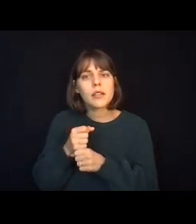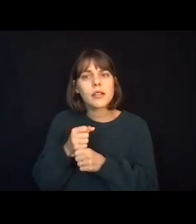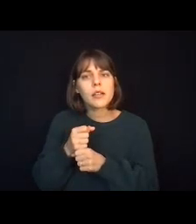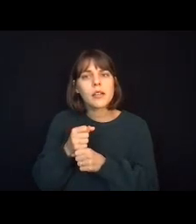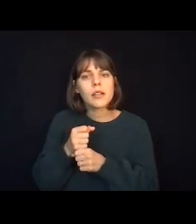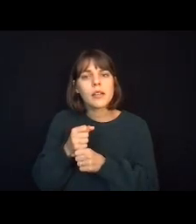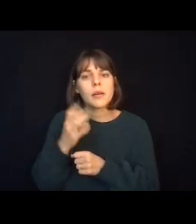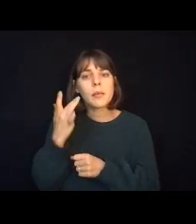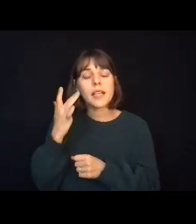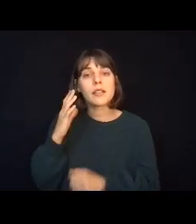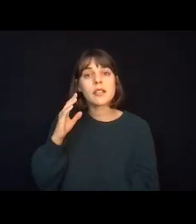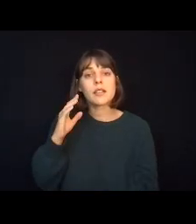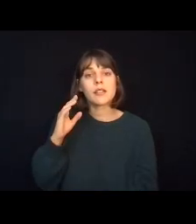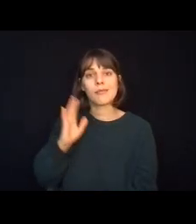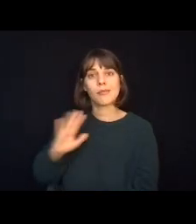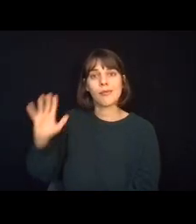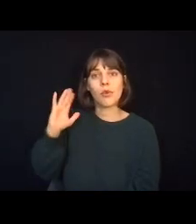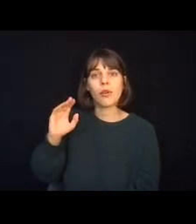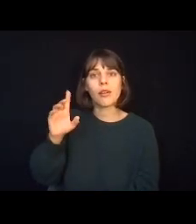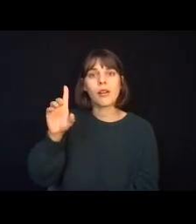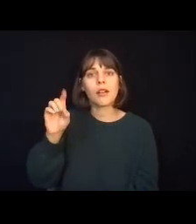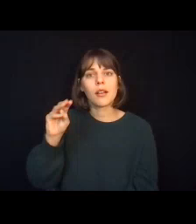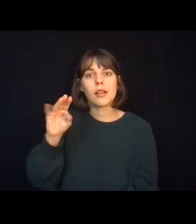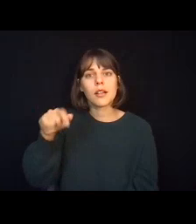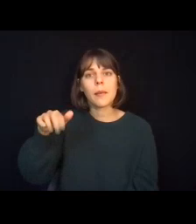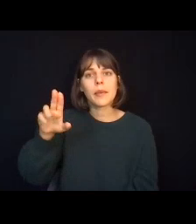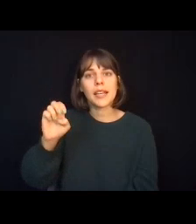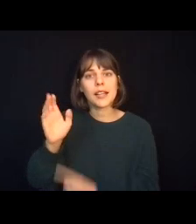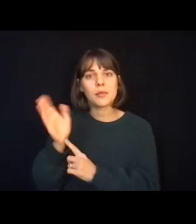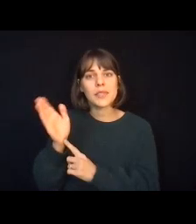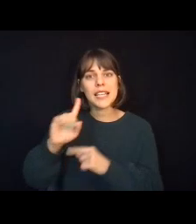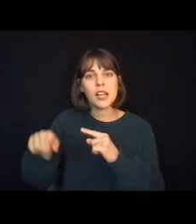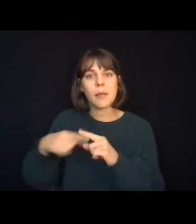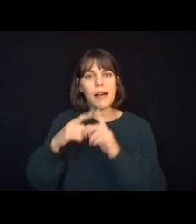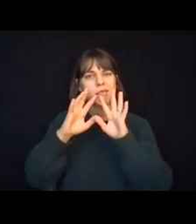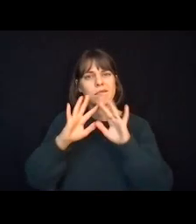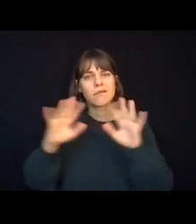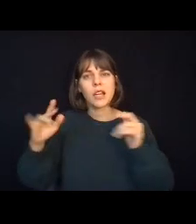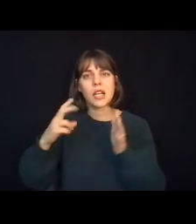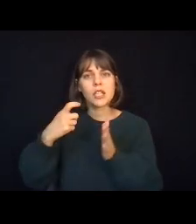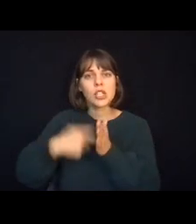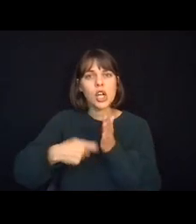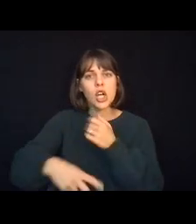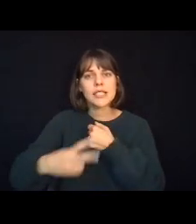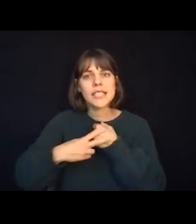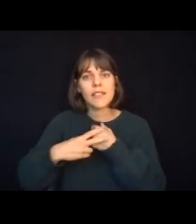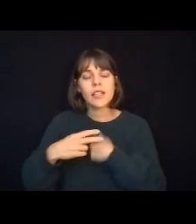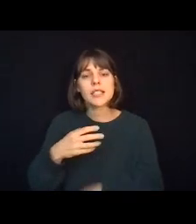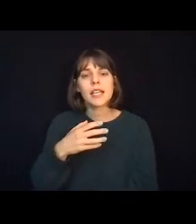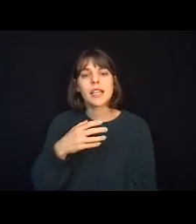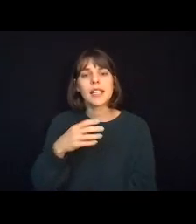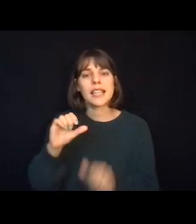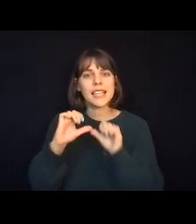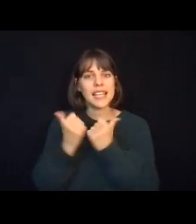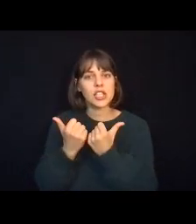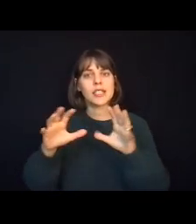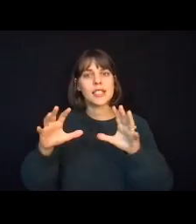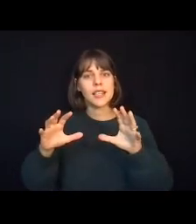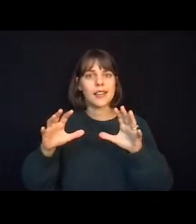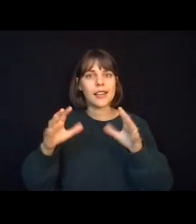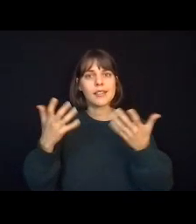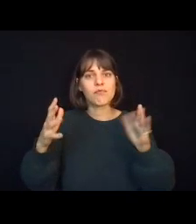because you earlier, Dominica, you presented on various cost savings that the agency has undertaken. So I'm